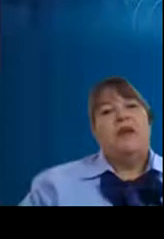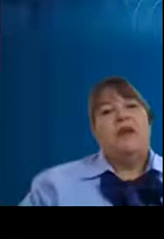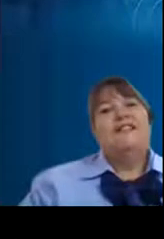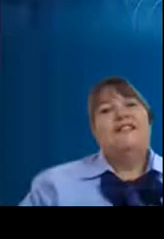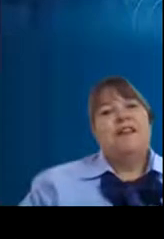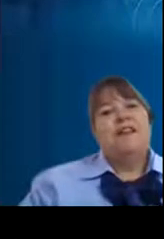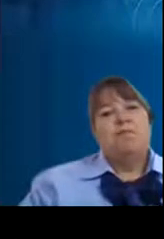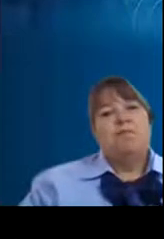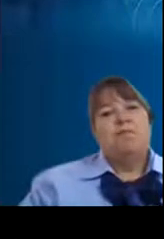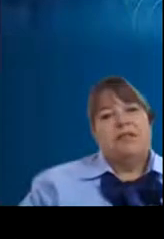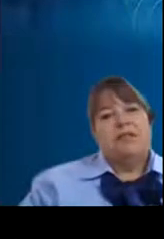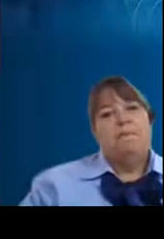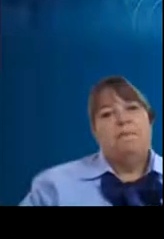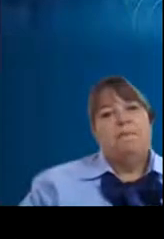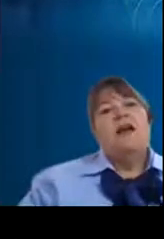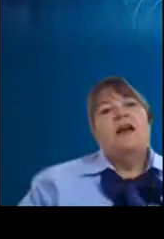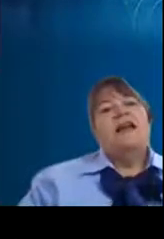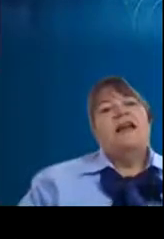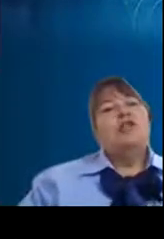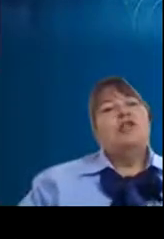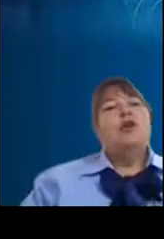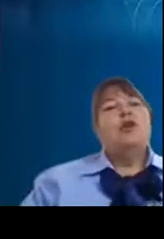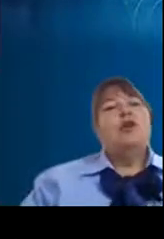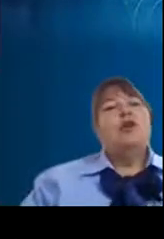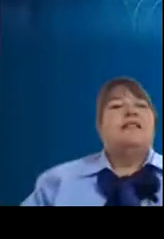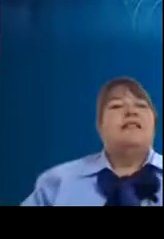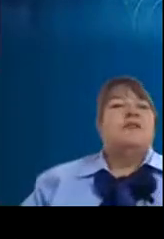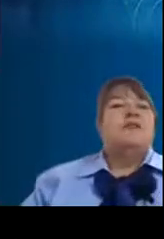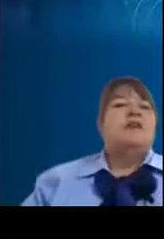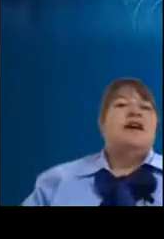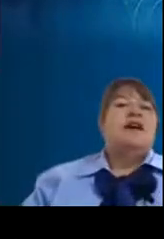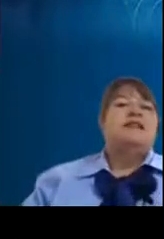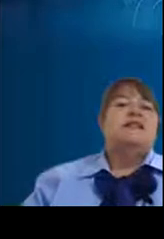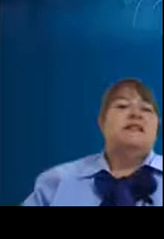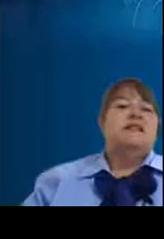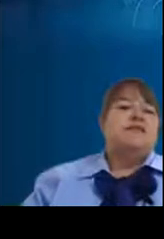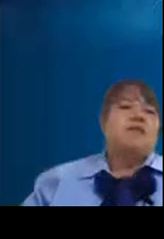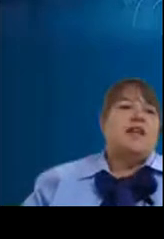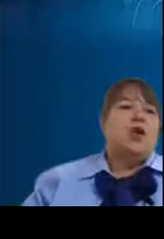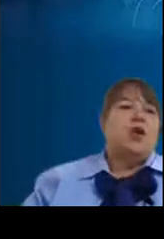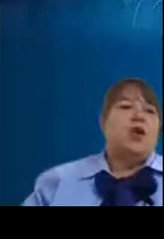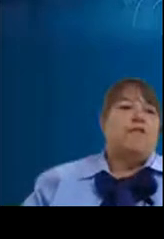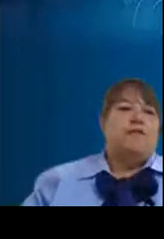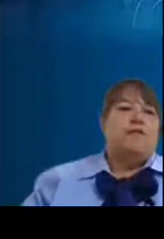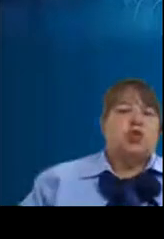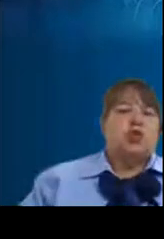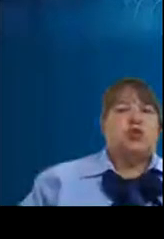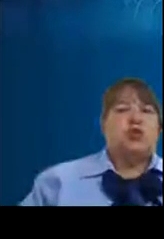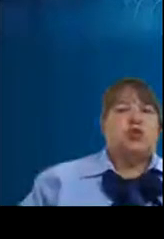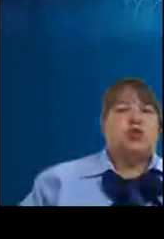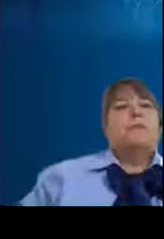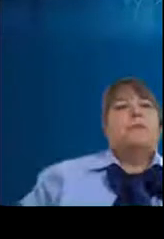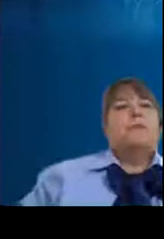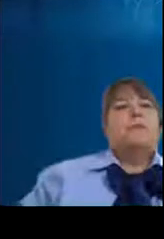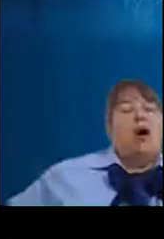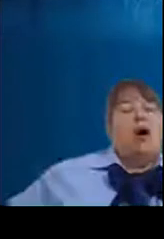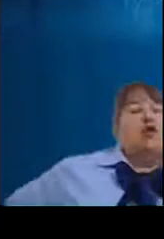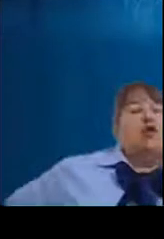be 27%. Let's look at the different incentives that we offer from